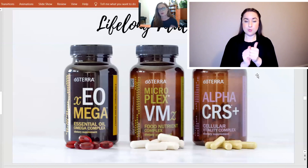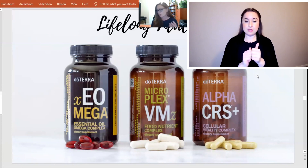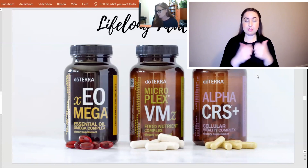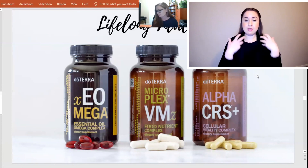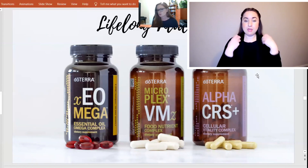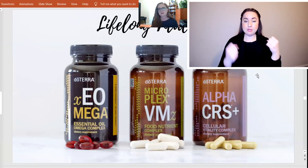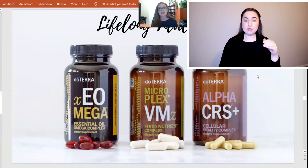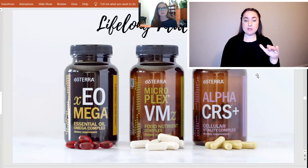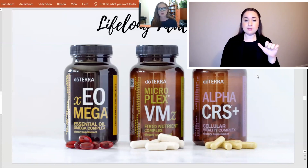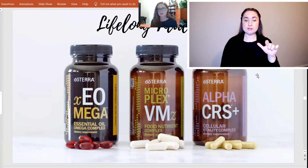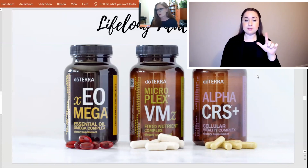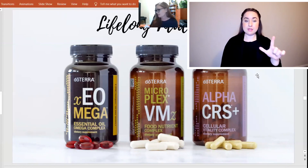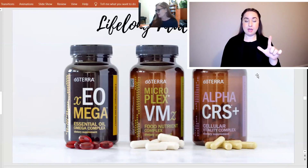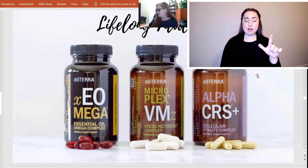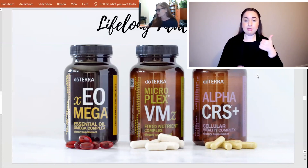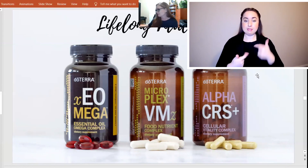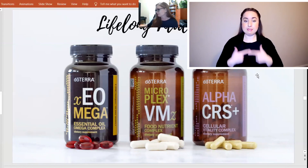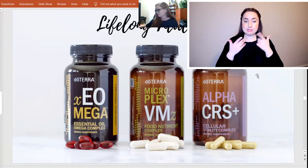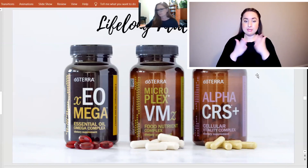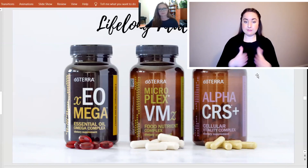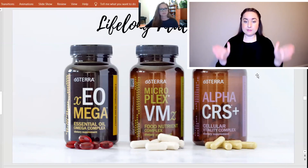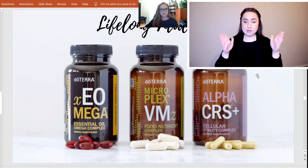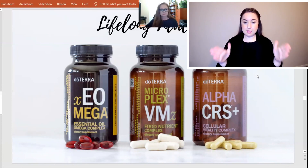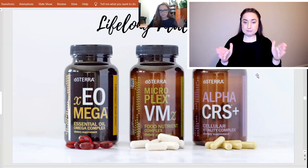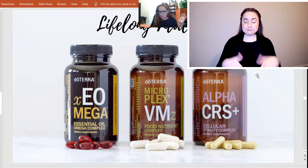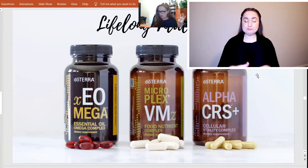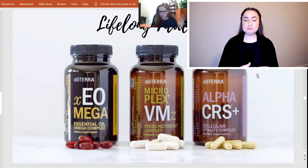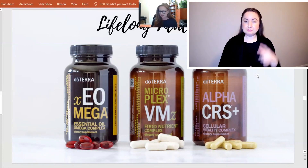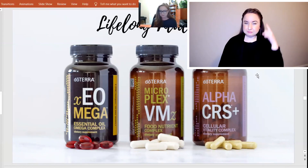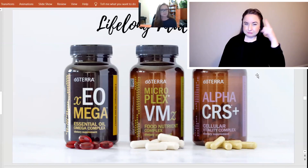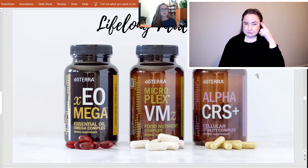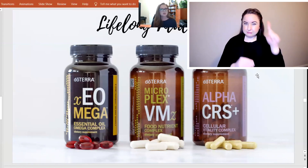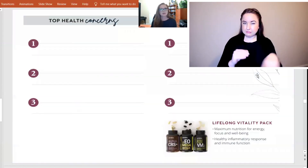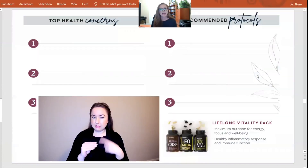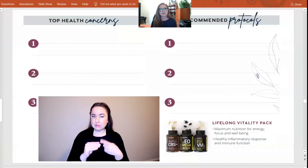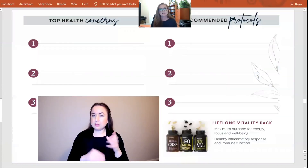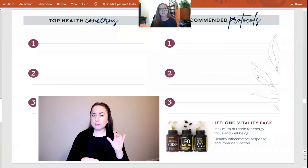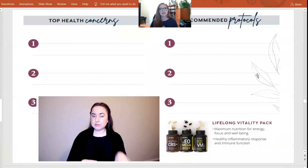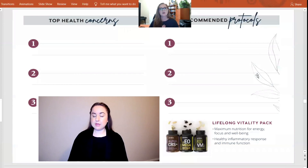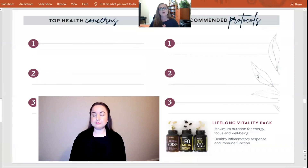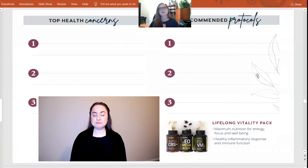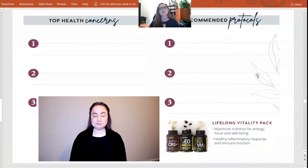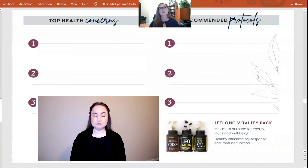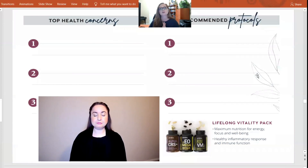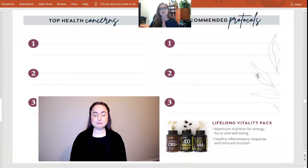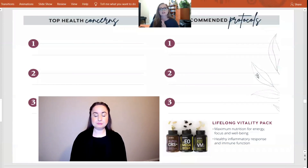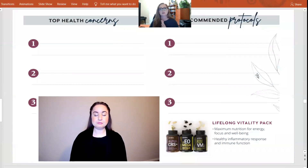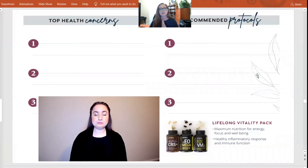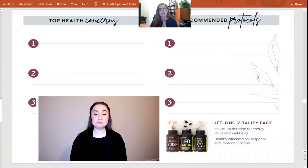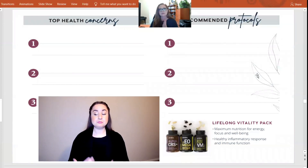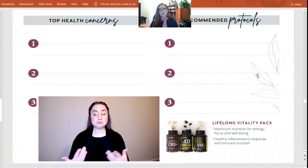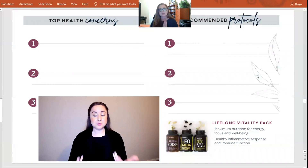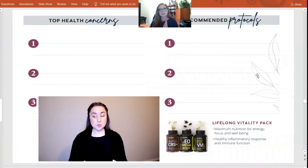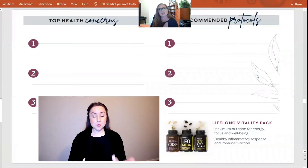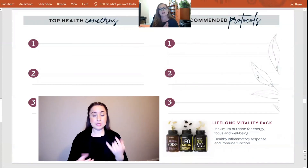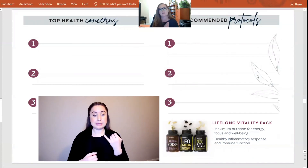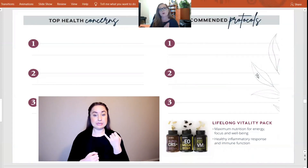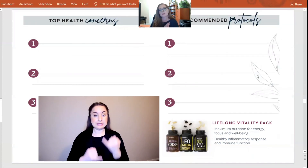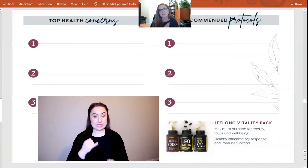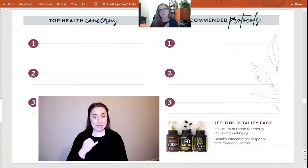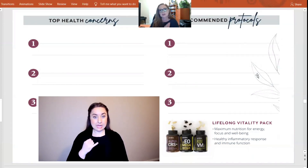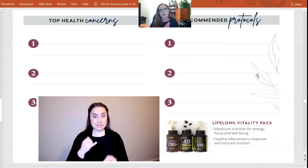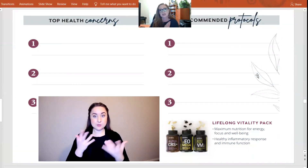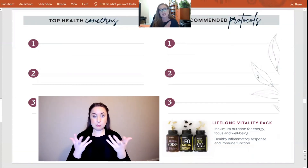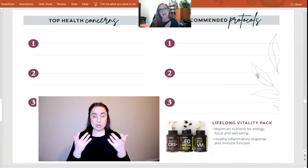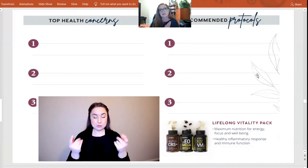So just think about what that means. Okay, so the last thing I want to do is I would like for you to take a